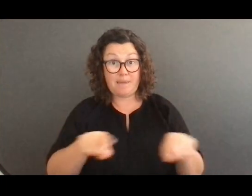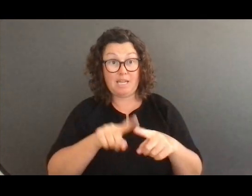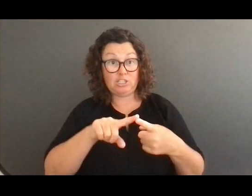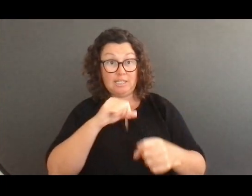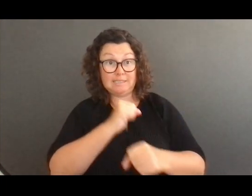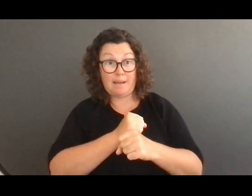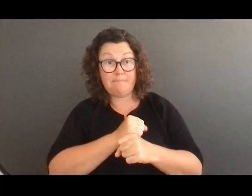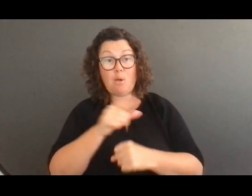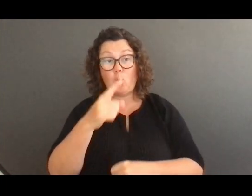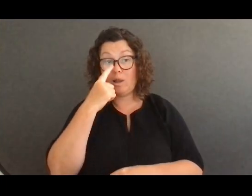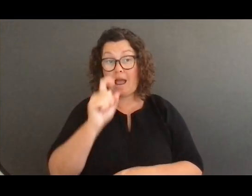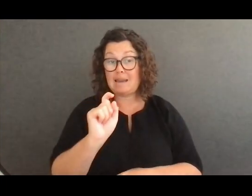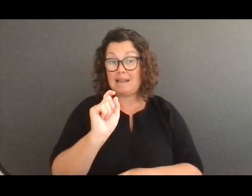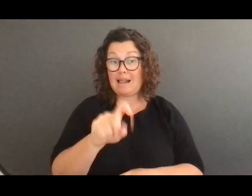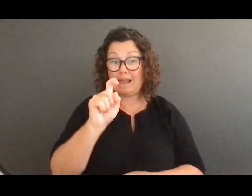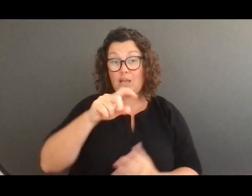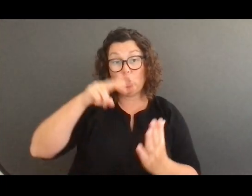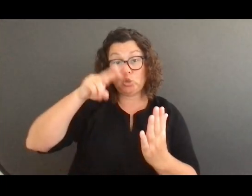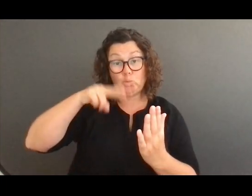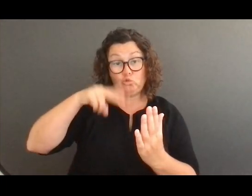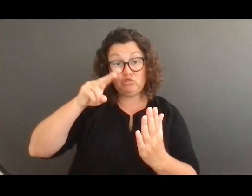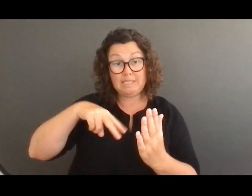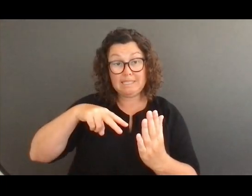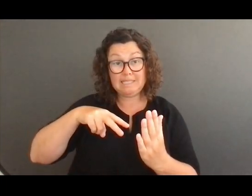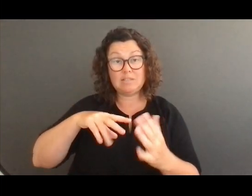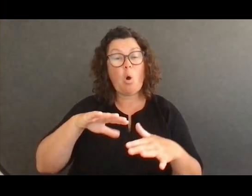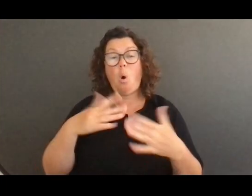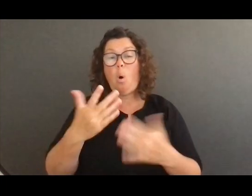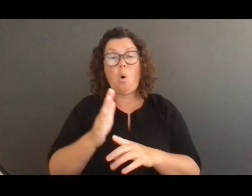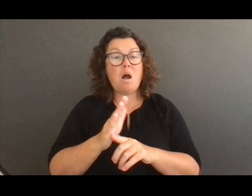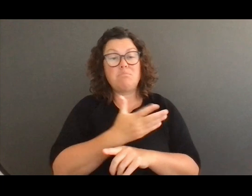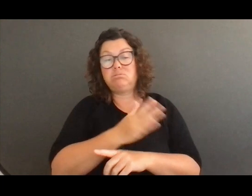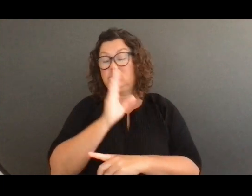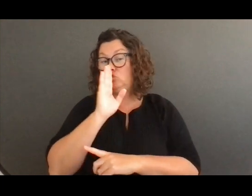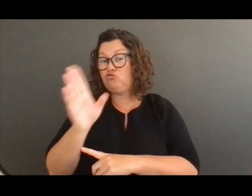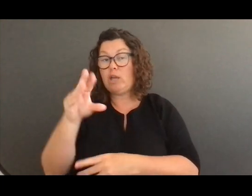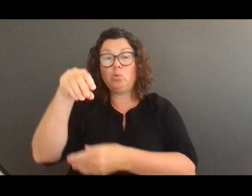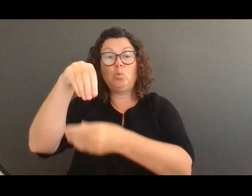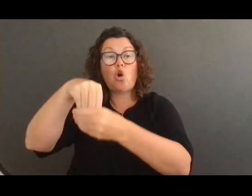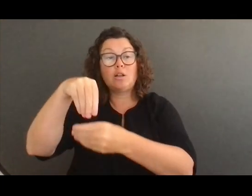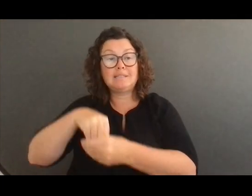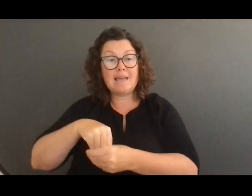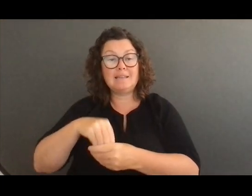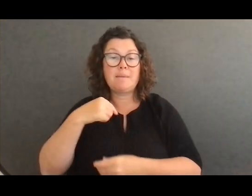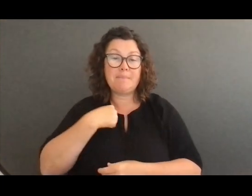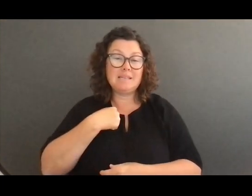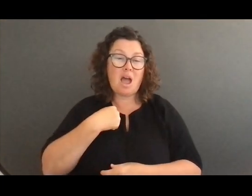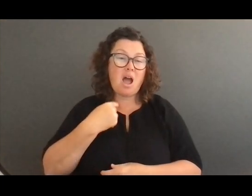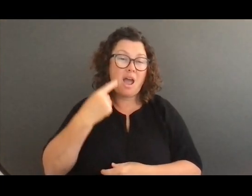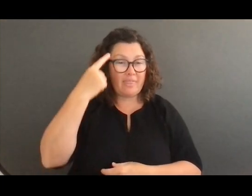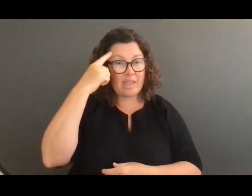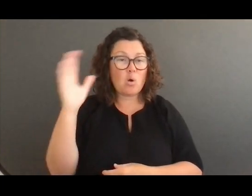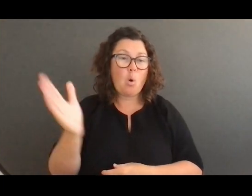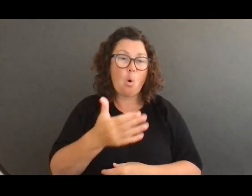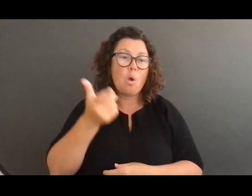section, or you can click off it and go straight to the content. But I suggest that every teacher needs to read it at least once every year that